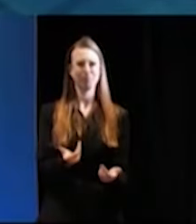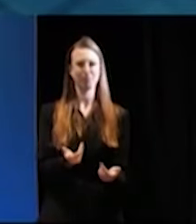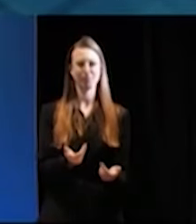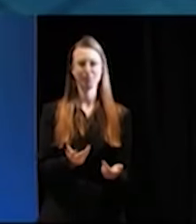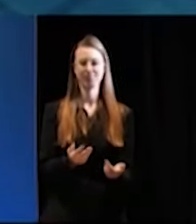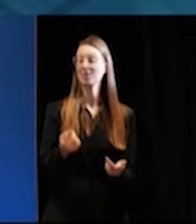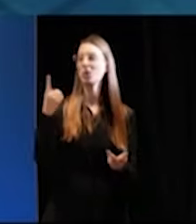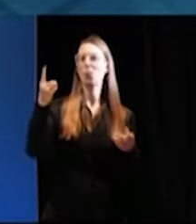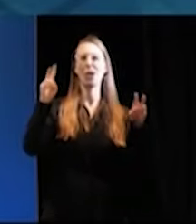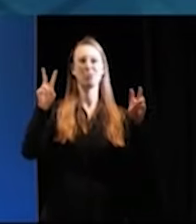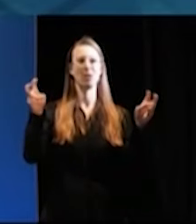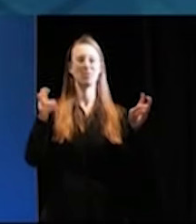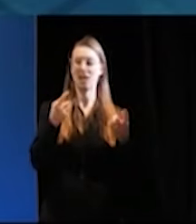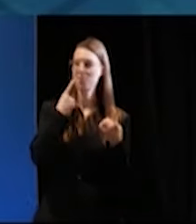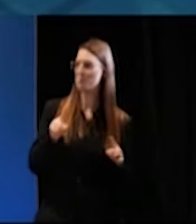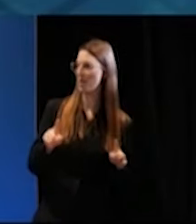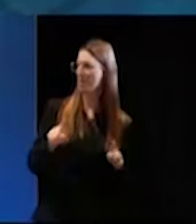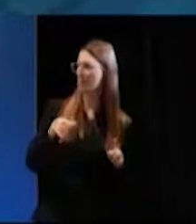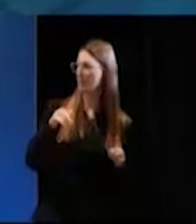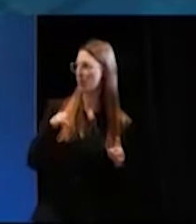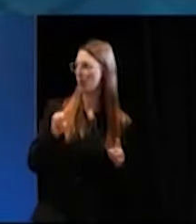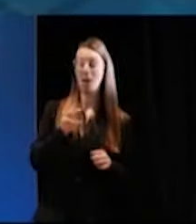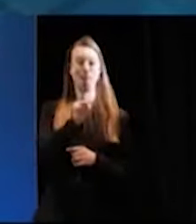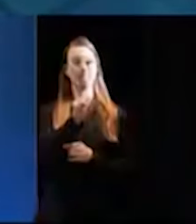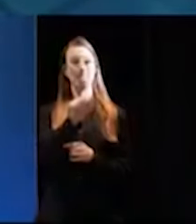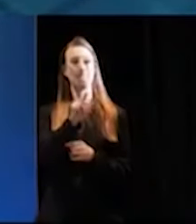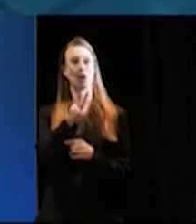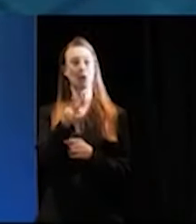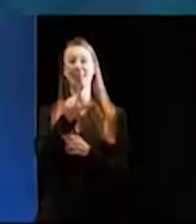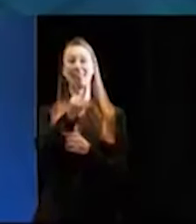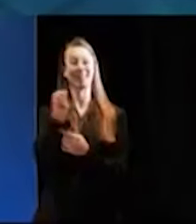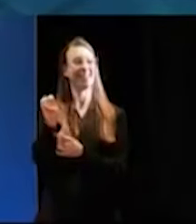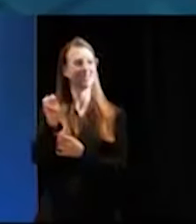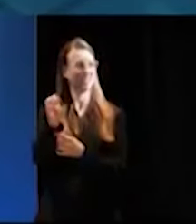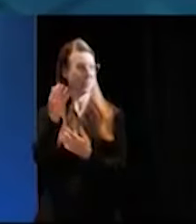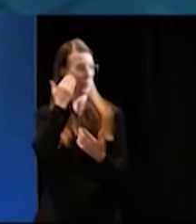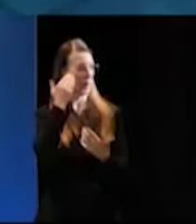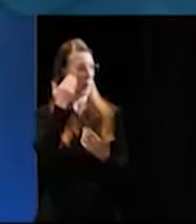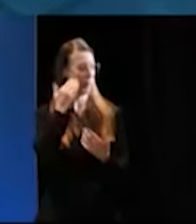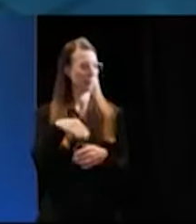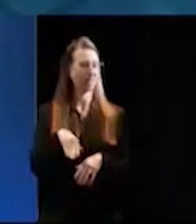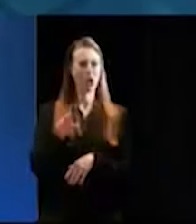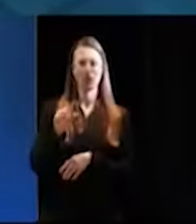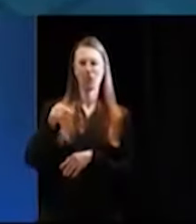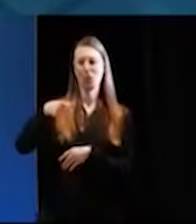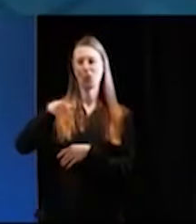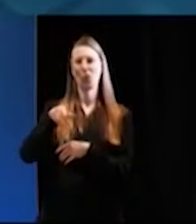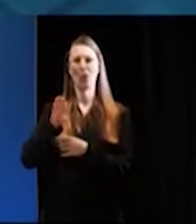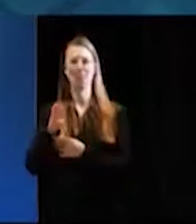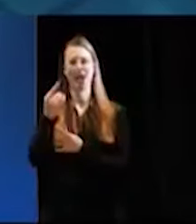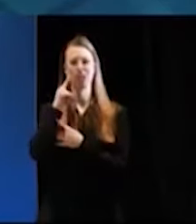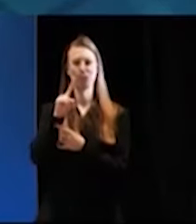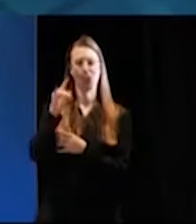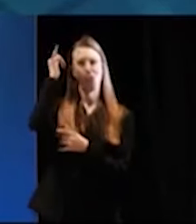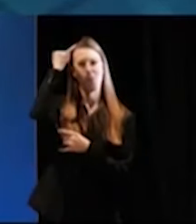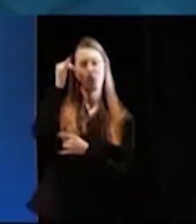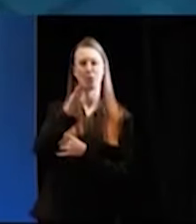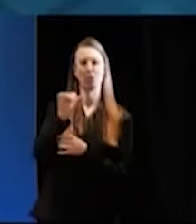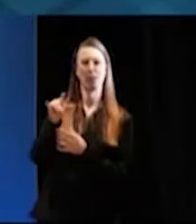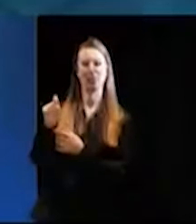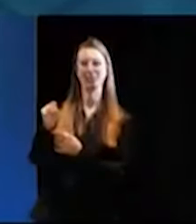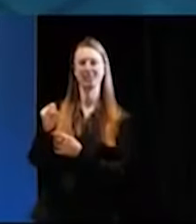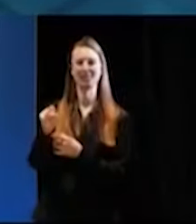famous person who everybody upstate knows, Marv Levy. Okay, quarterback of the Buffalo Bills, if you're from somewhere else, if you're from